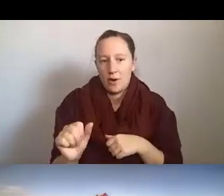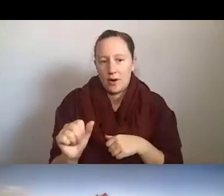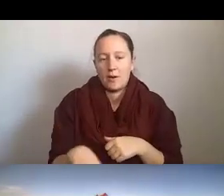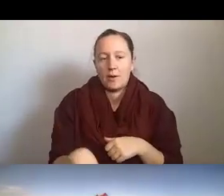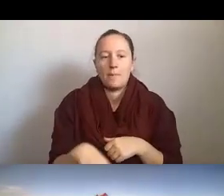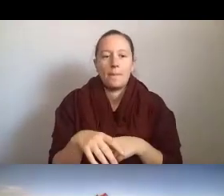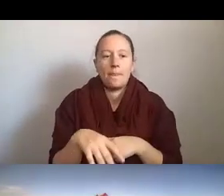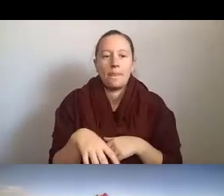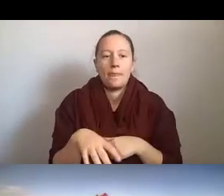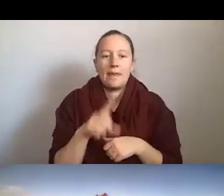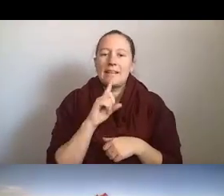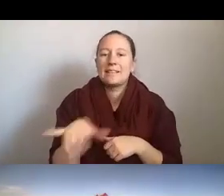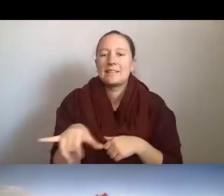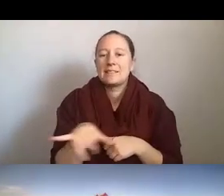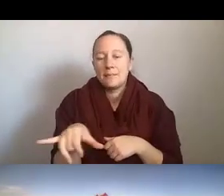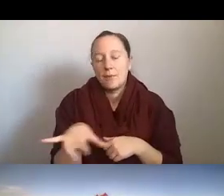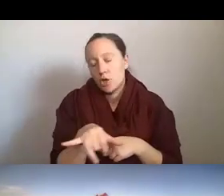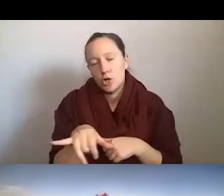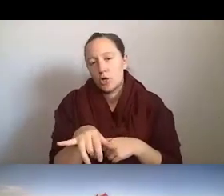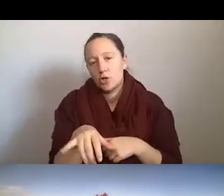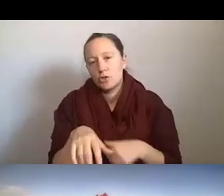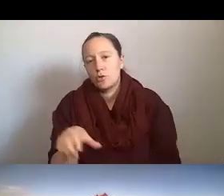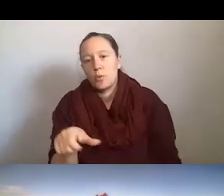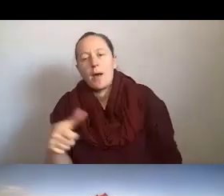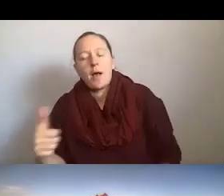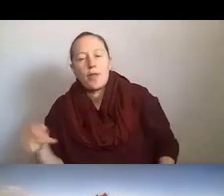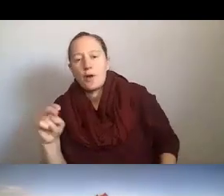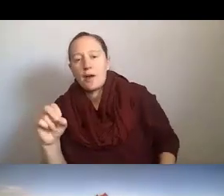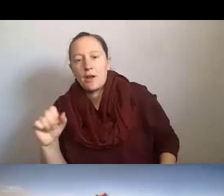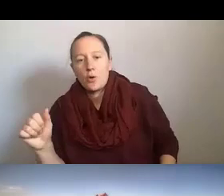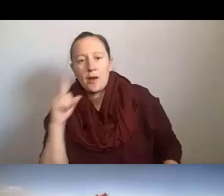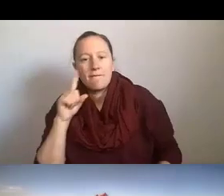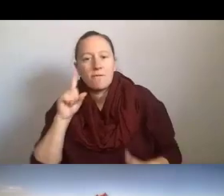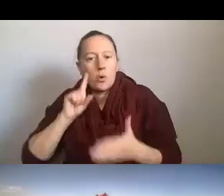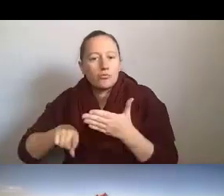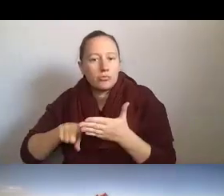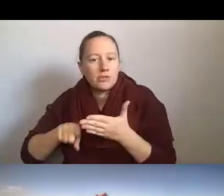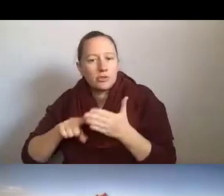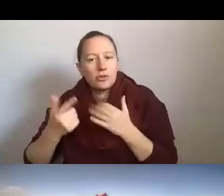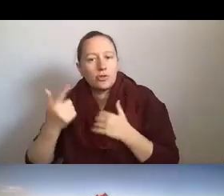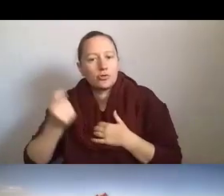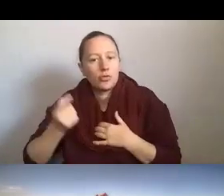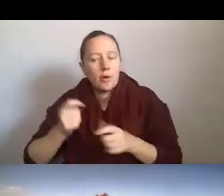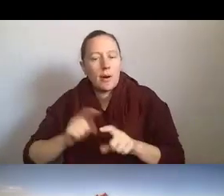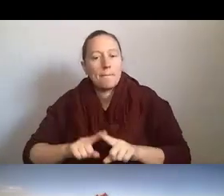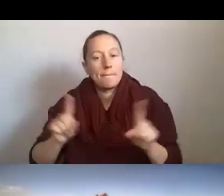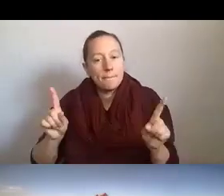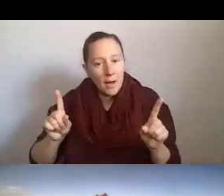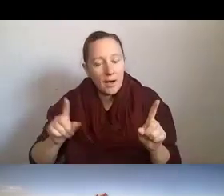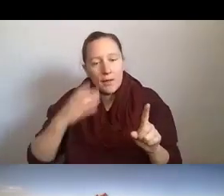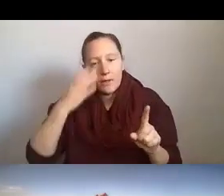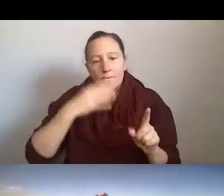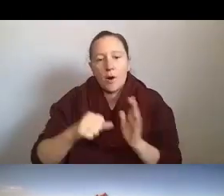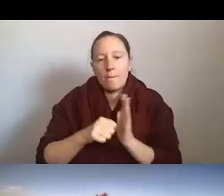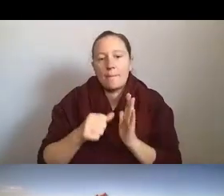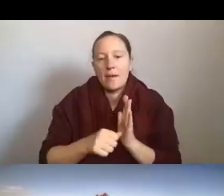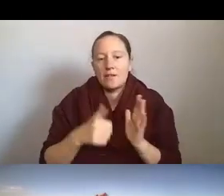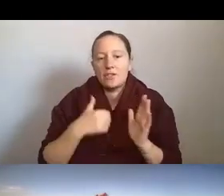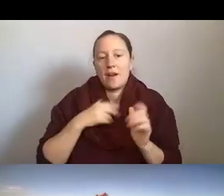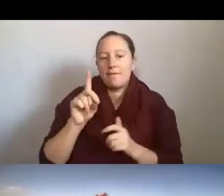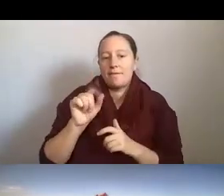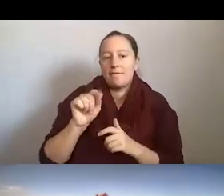award is very similar to a NOA that you would get for a research grant, except that on the front page, there is a date that